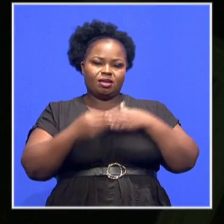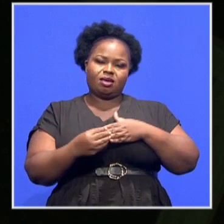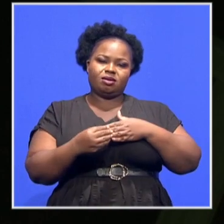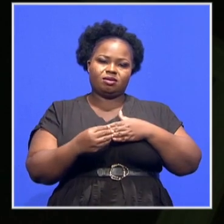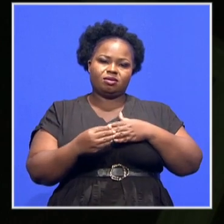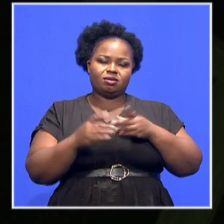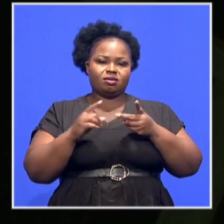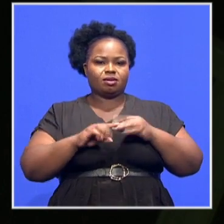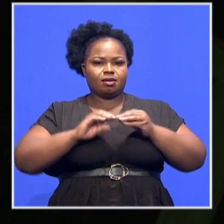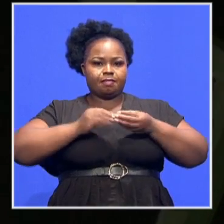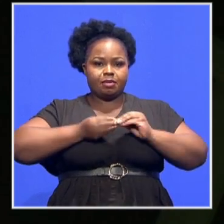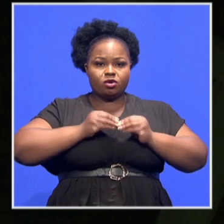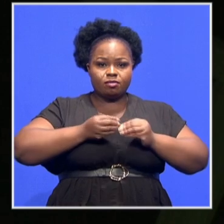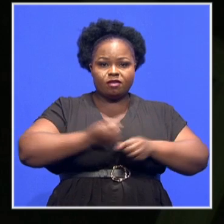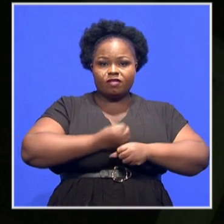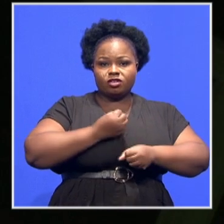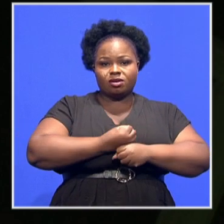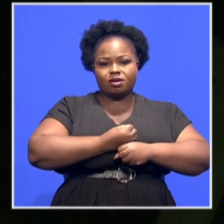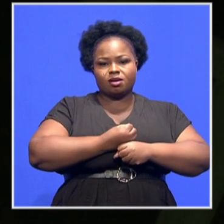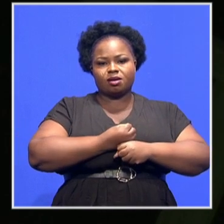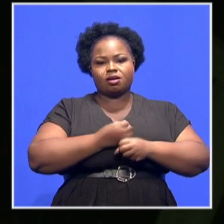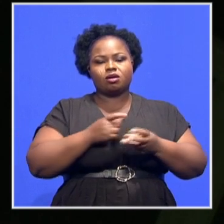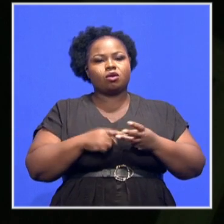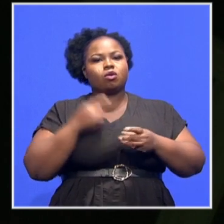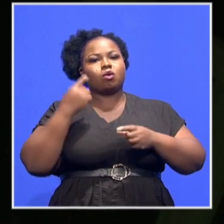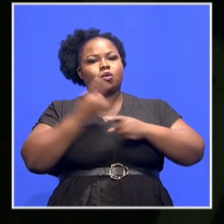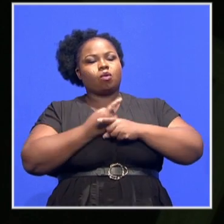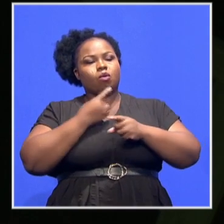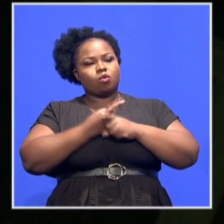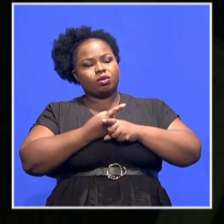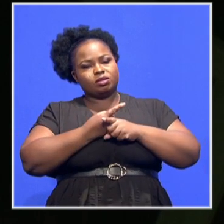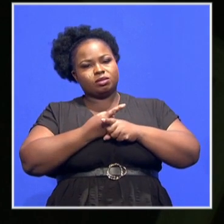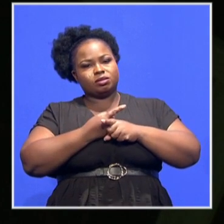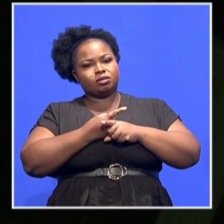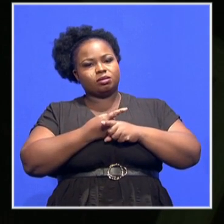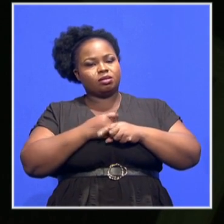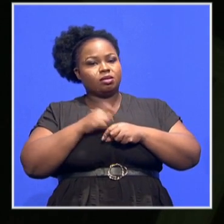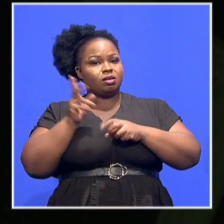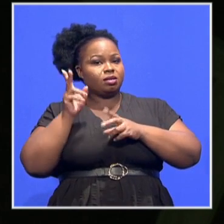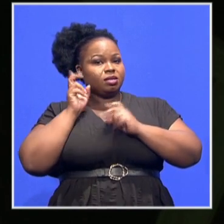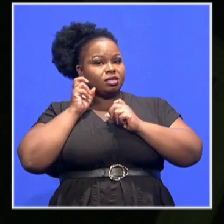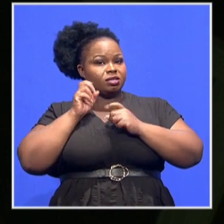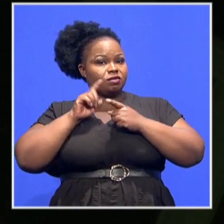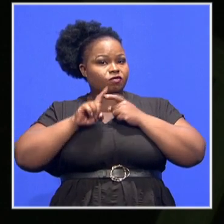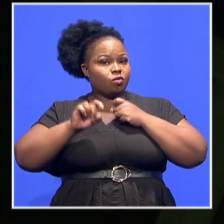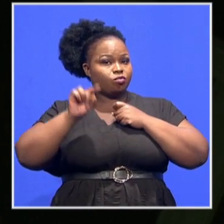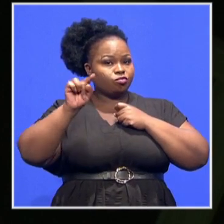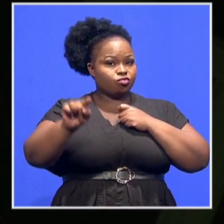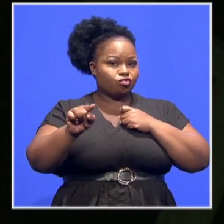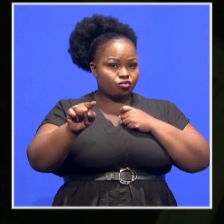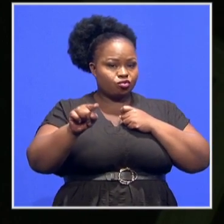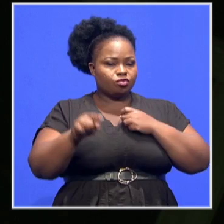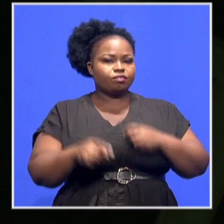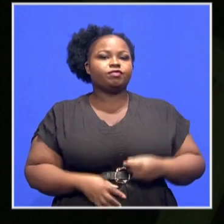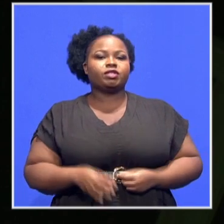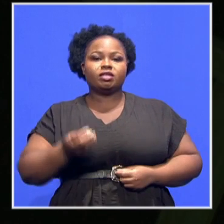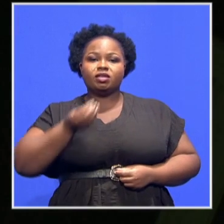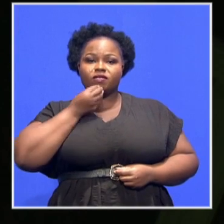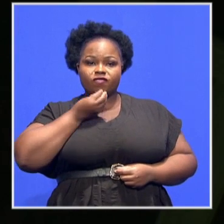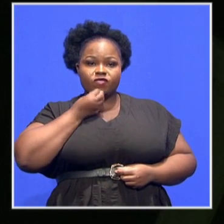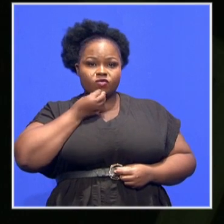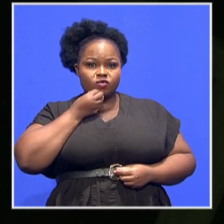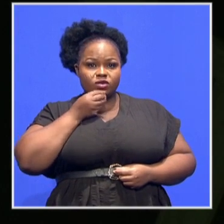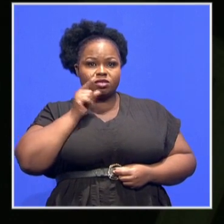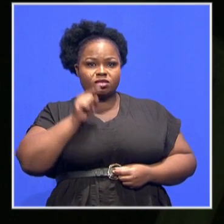Manufacturing always takes its cue from you as a sector. The food industry always takes